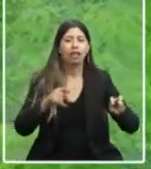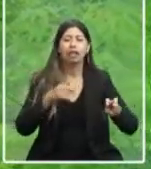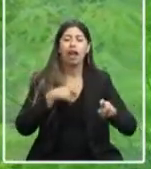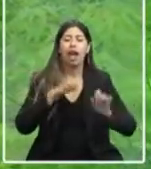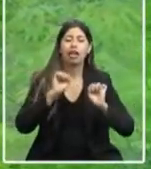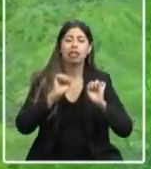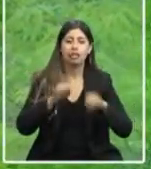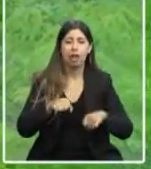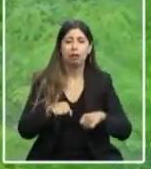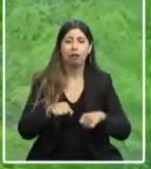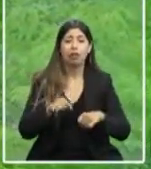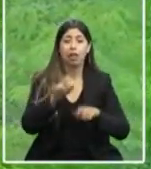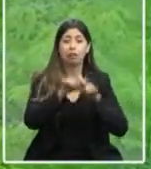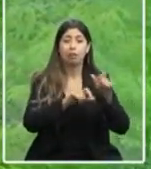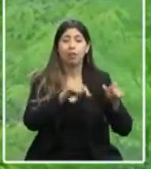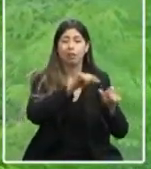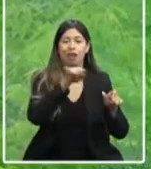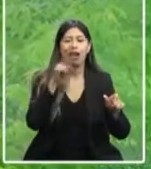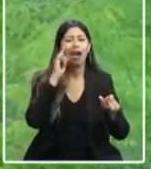so.